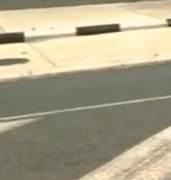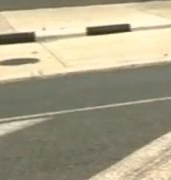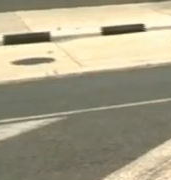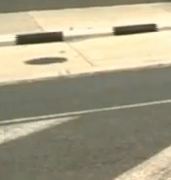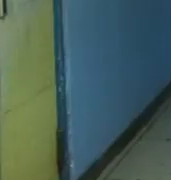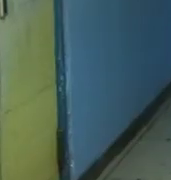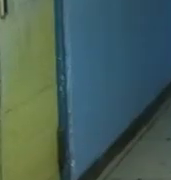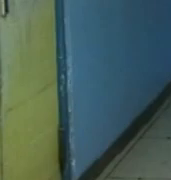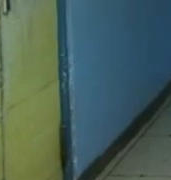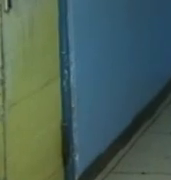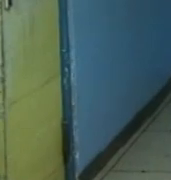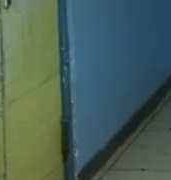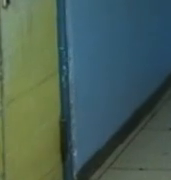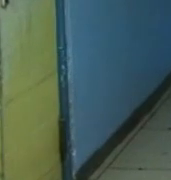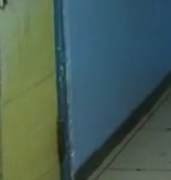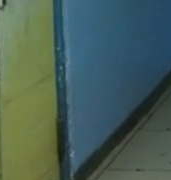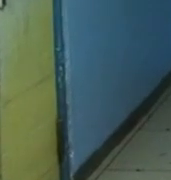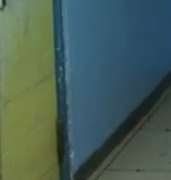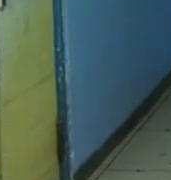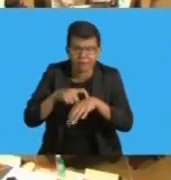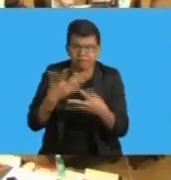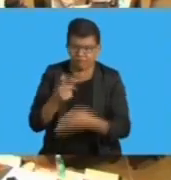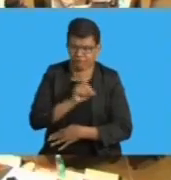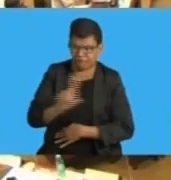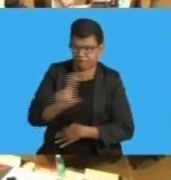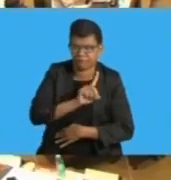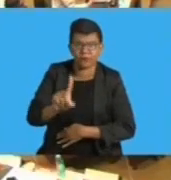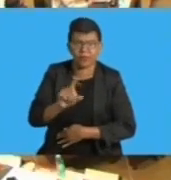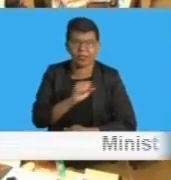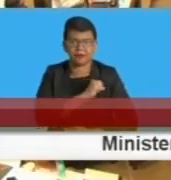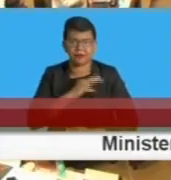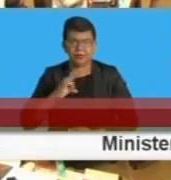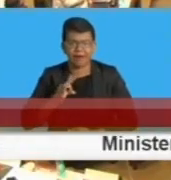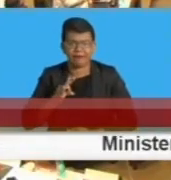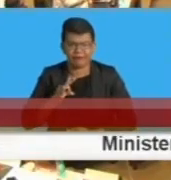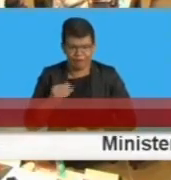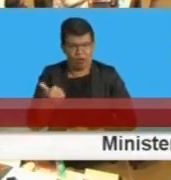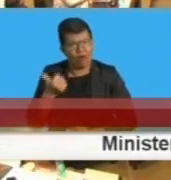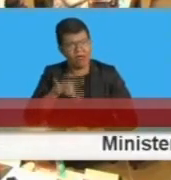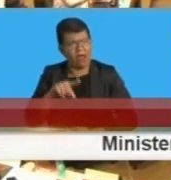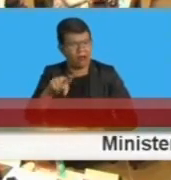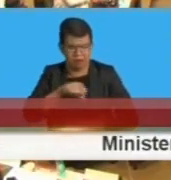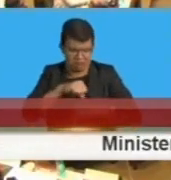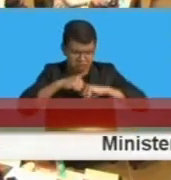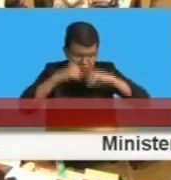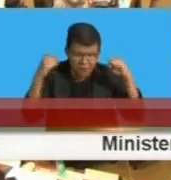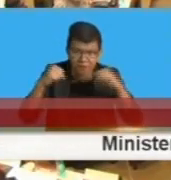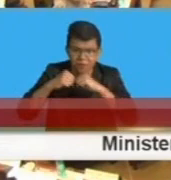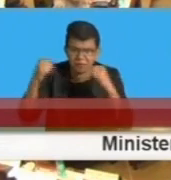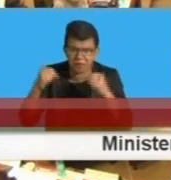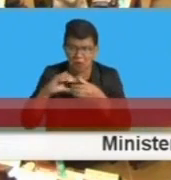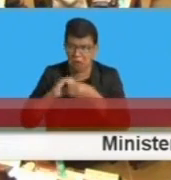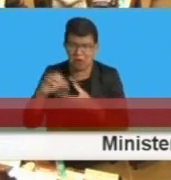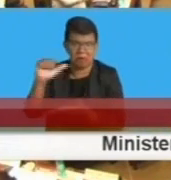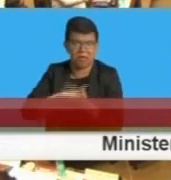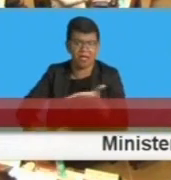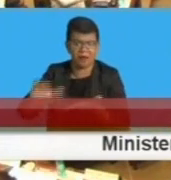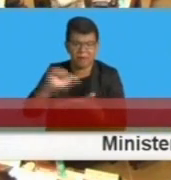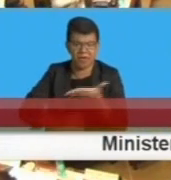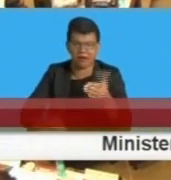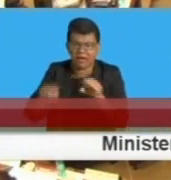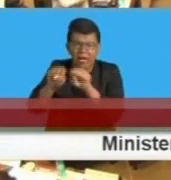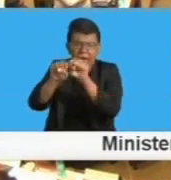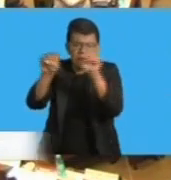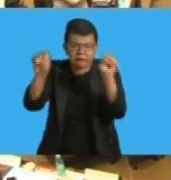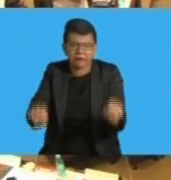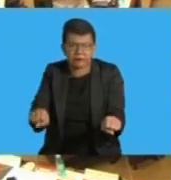as the government is looking at the requisite arrangements. They've already started their own procurement system in respect of call for tenders for the